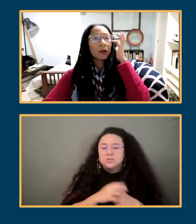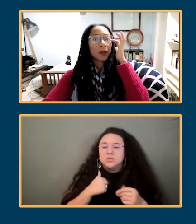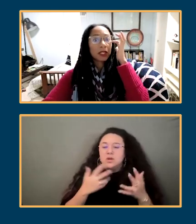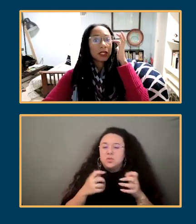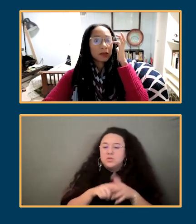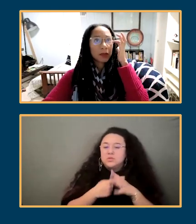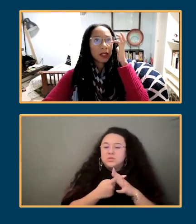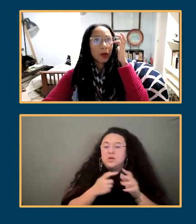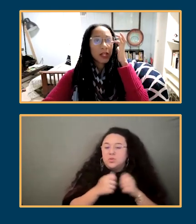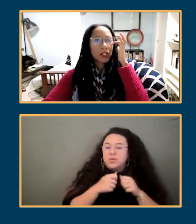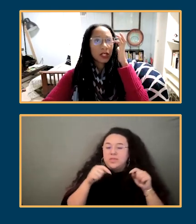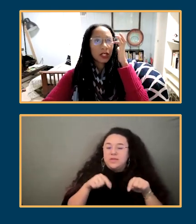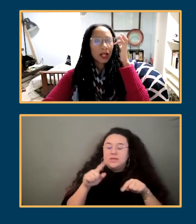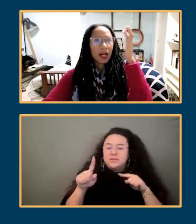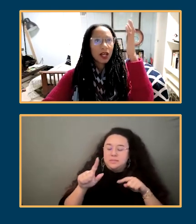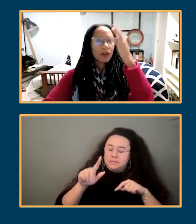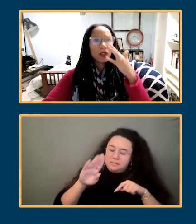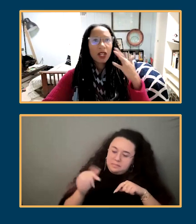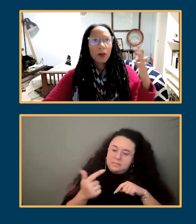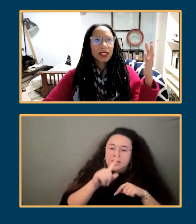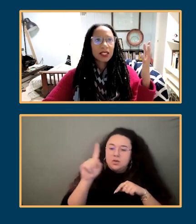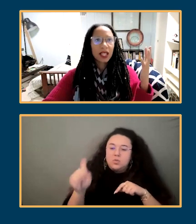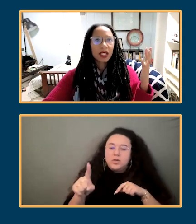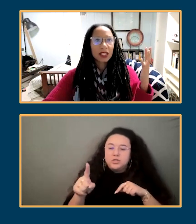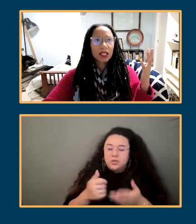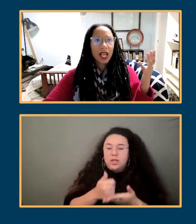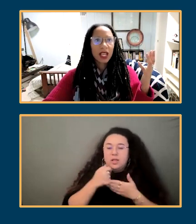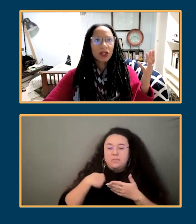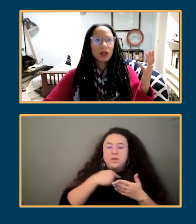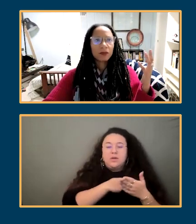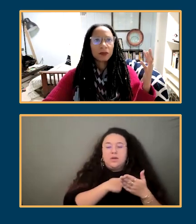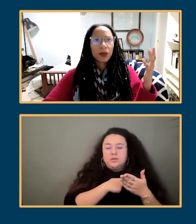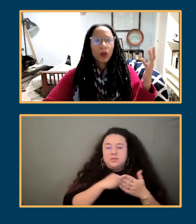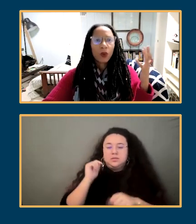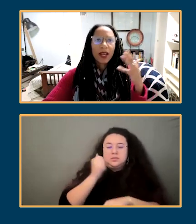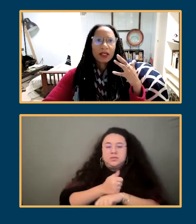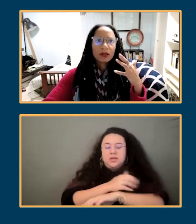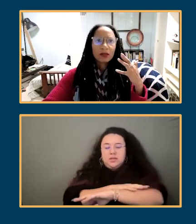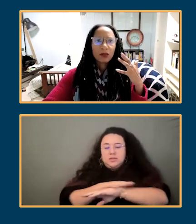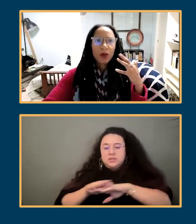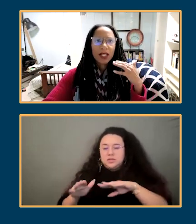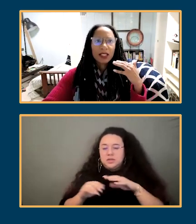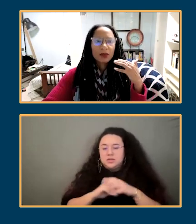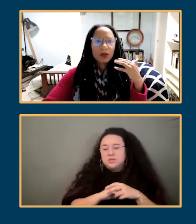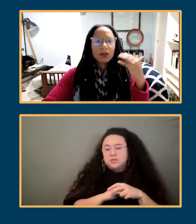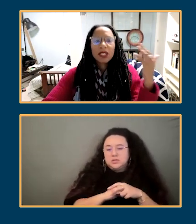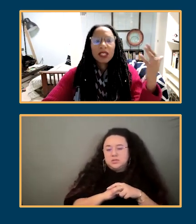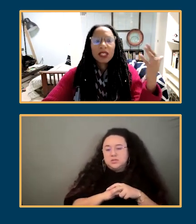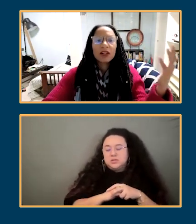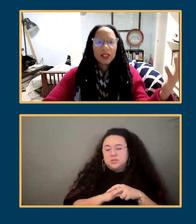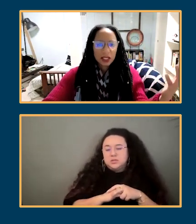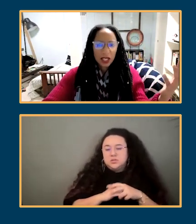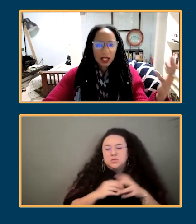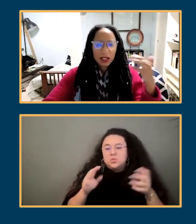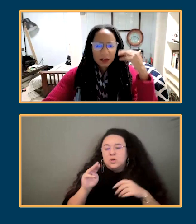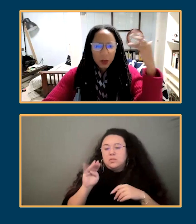want to start with this big question. If you can help us set the stage, what is